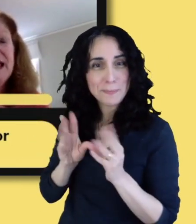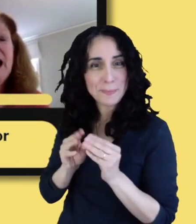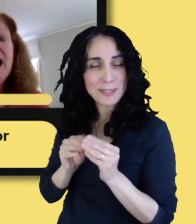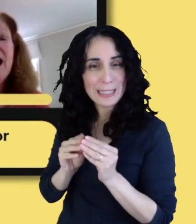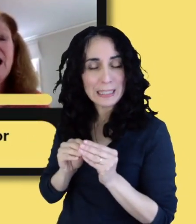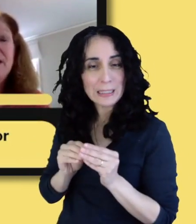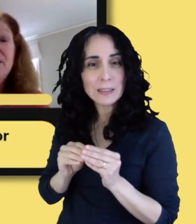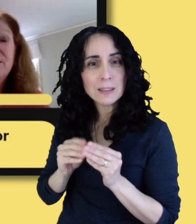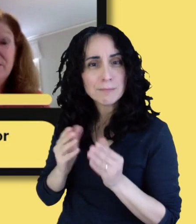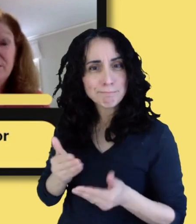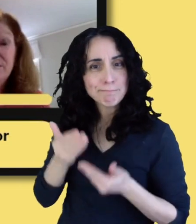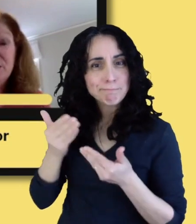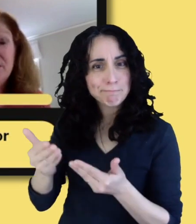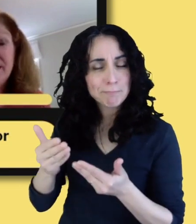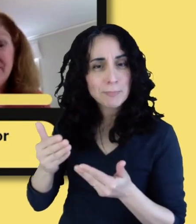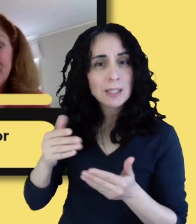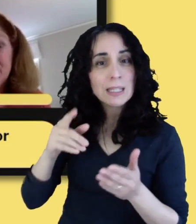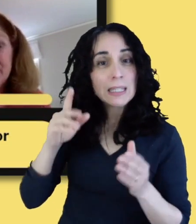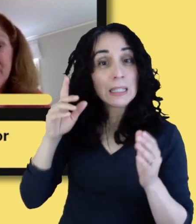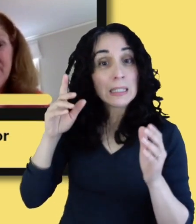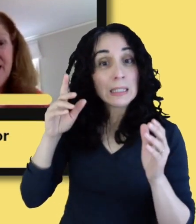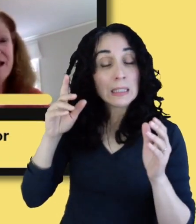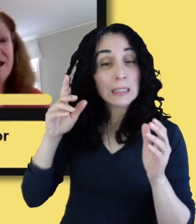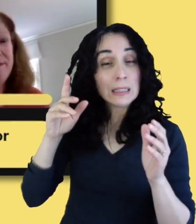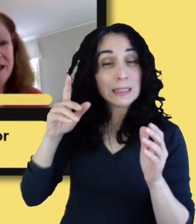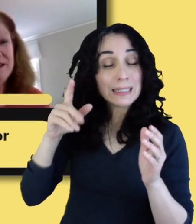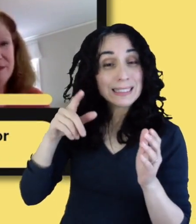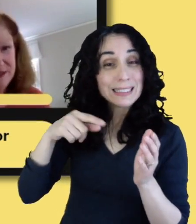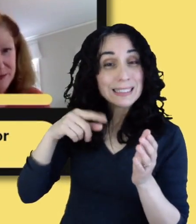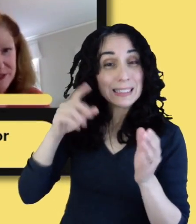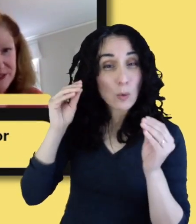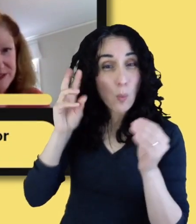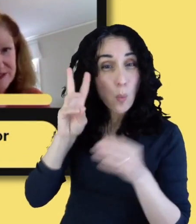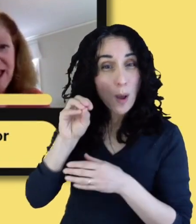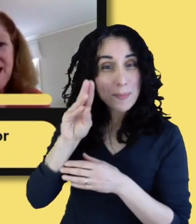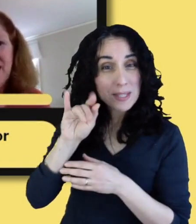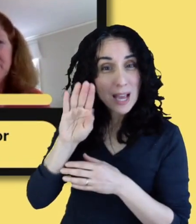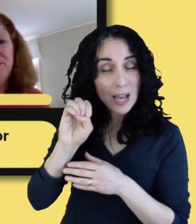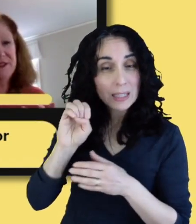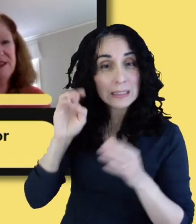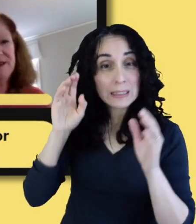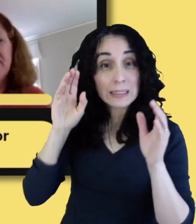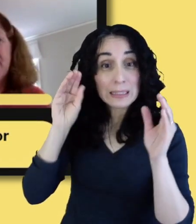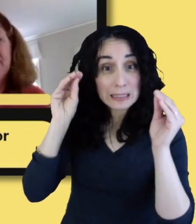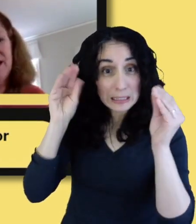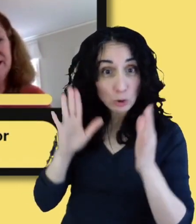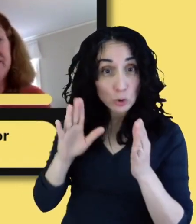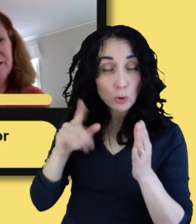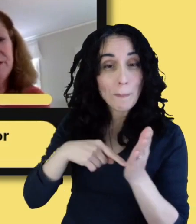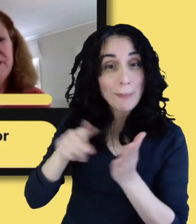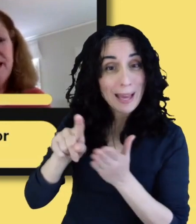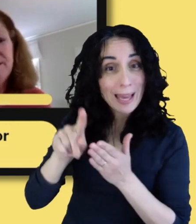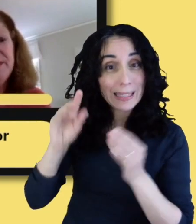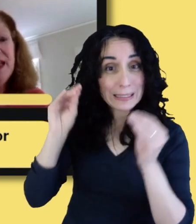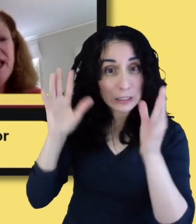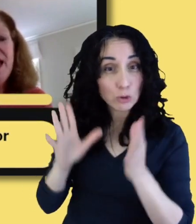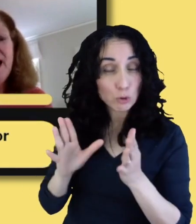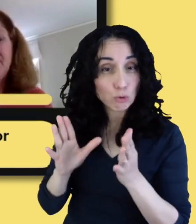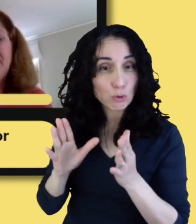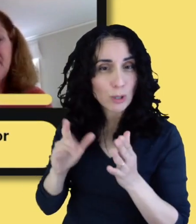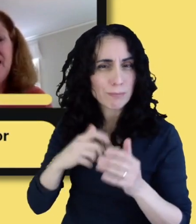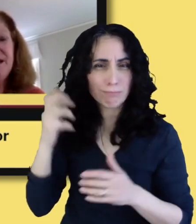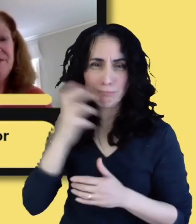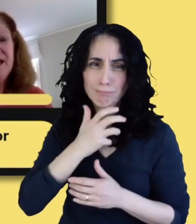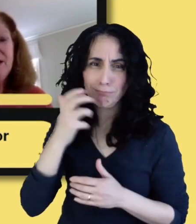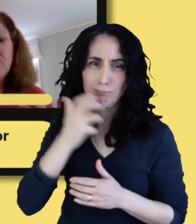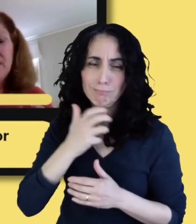meeting. Teacher Pay Teacher has amazing resources, and you purchase them online and then can download them.